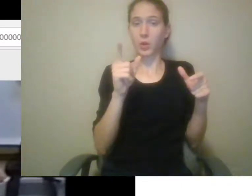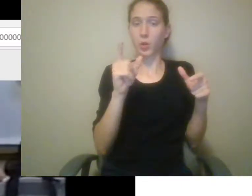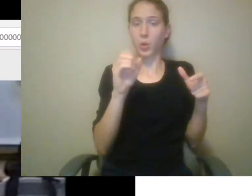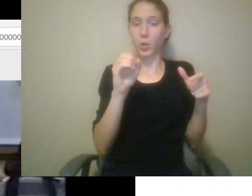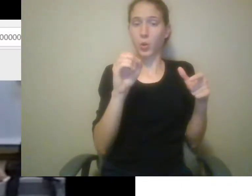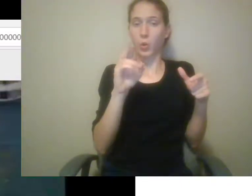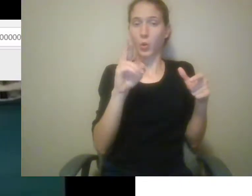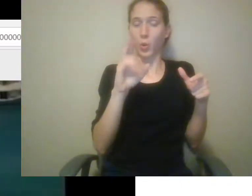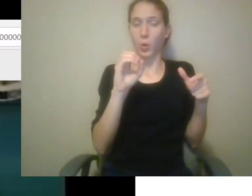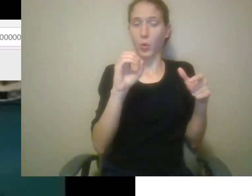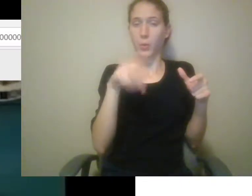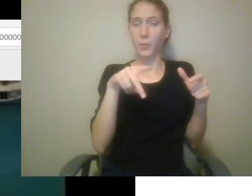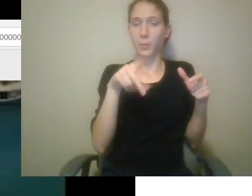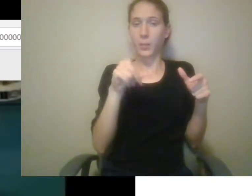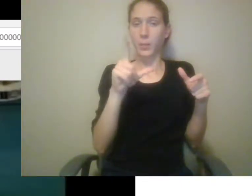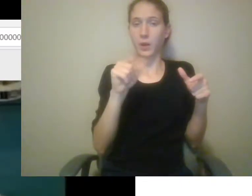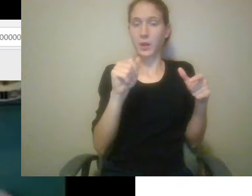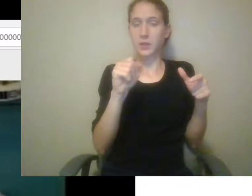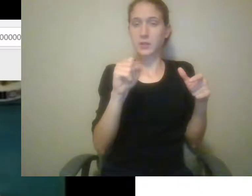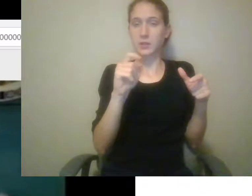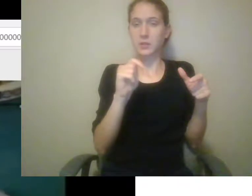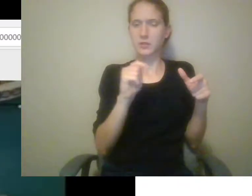Raw materials needed